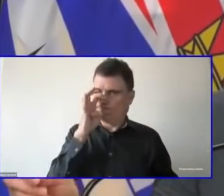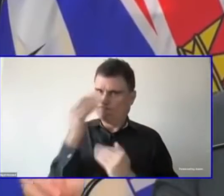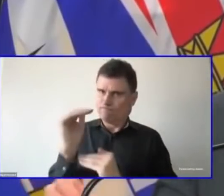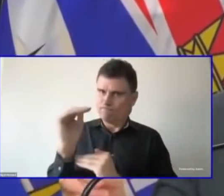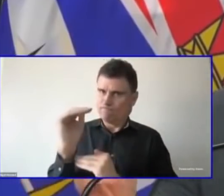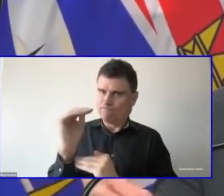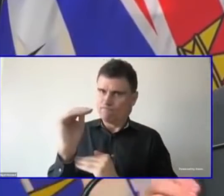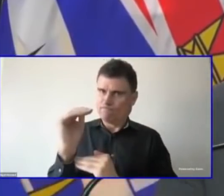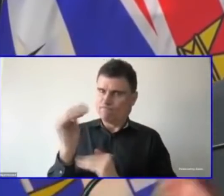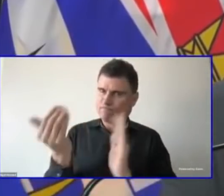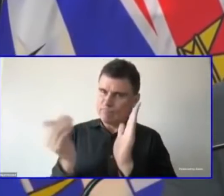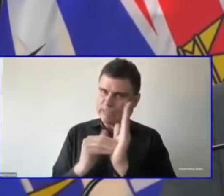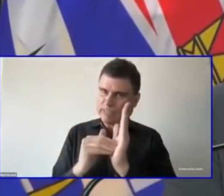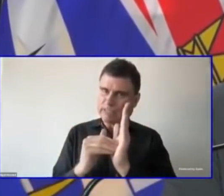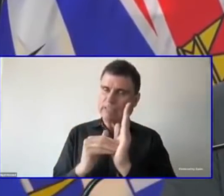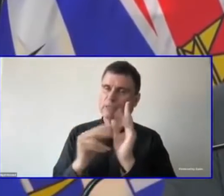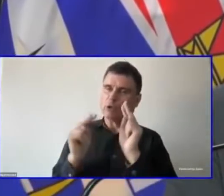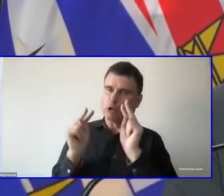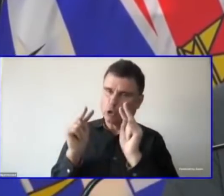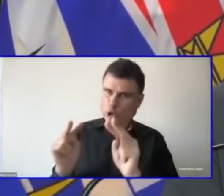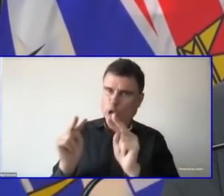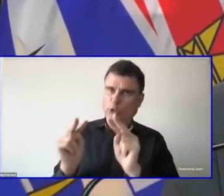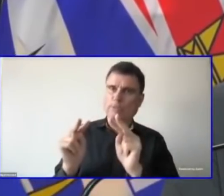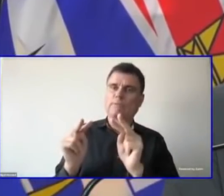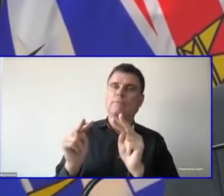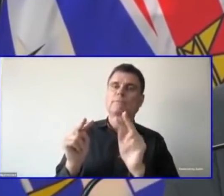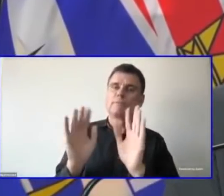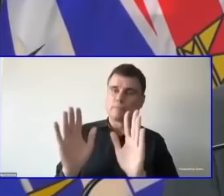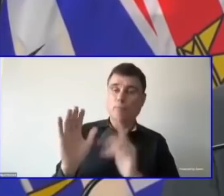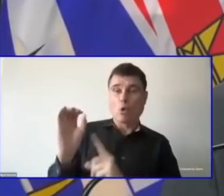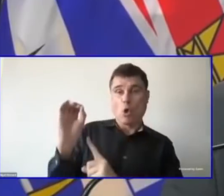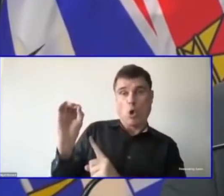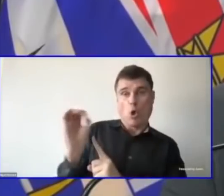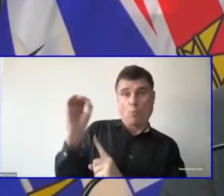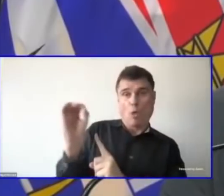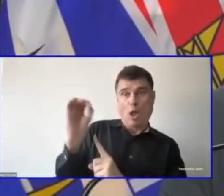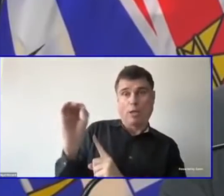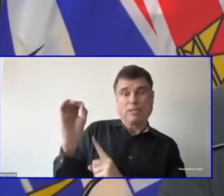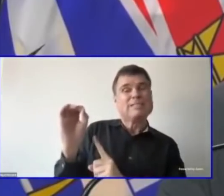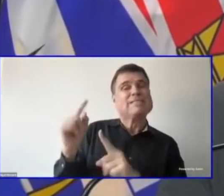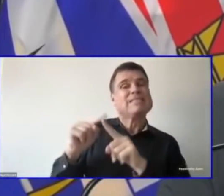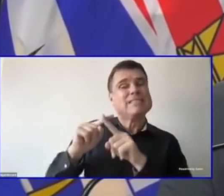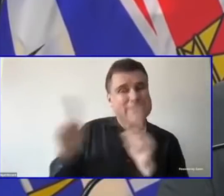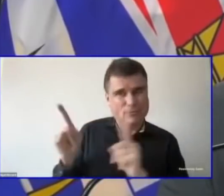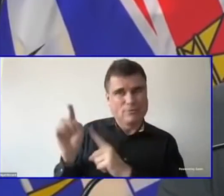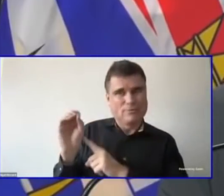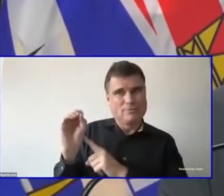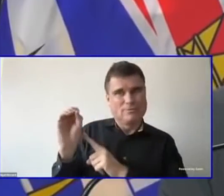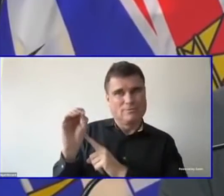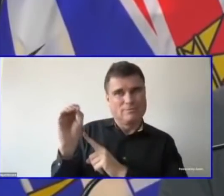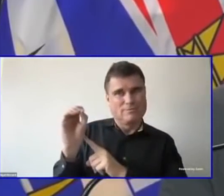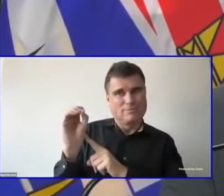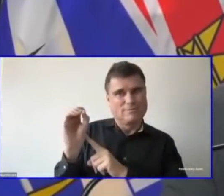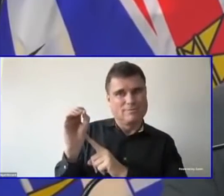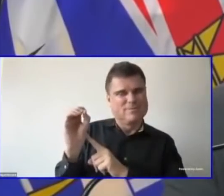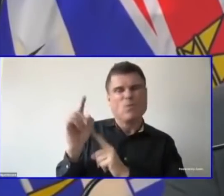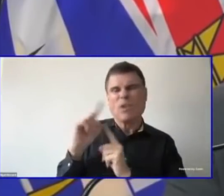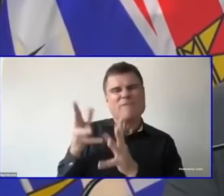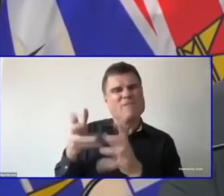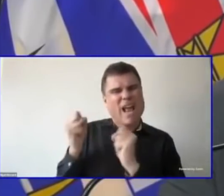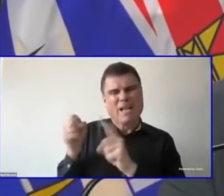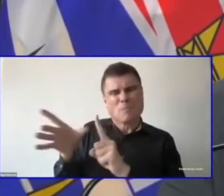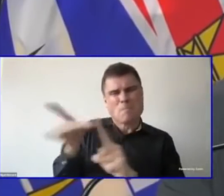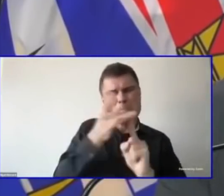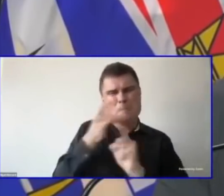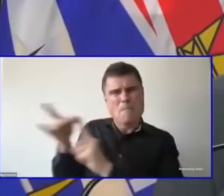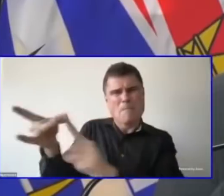thinking differently again, going back to recognizing that Omicron is different. It is spreading faster, it's spreading